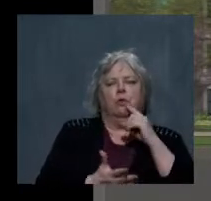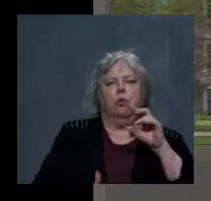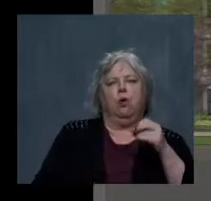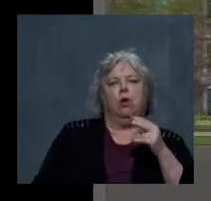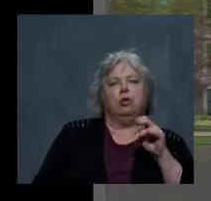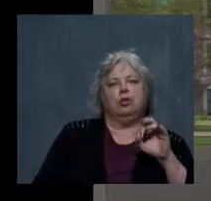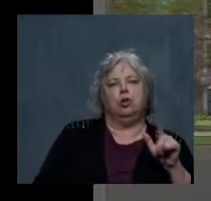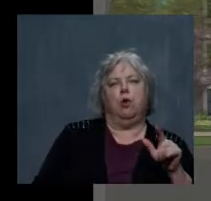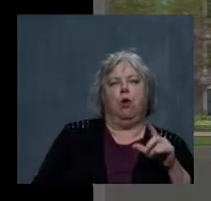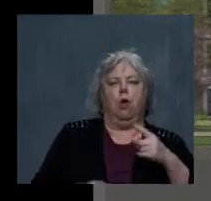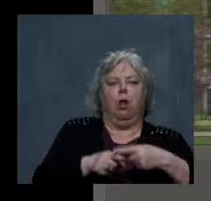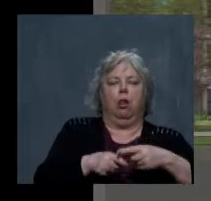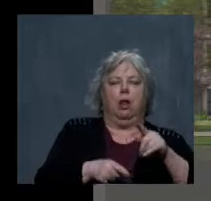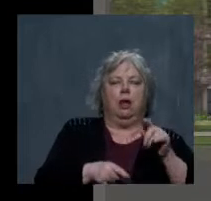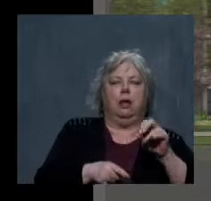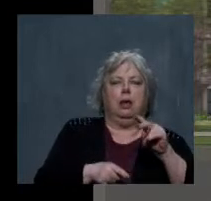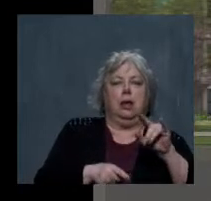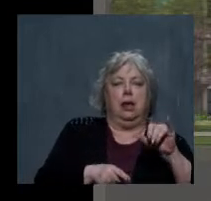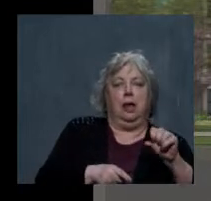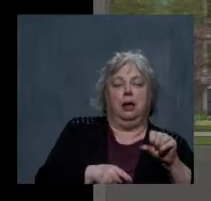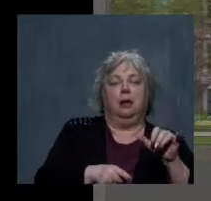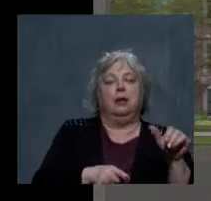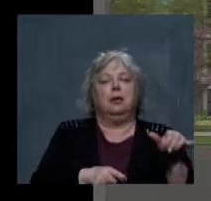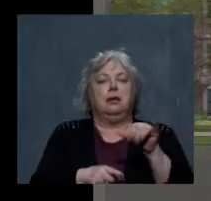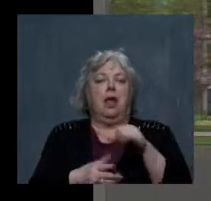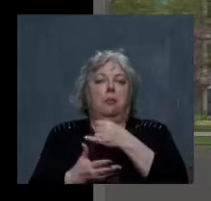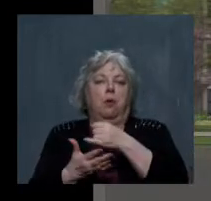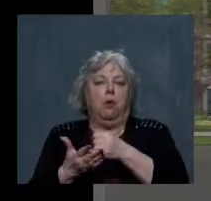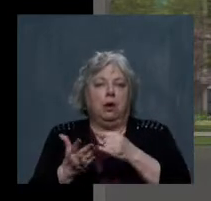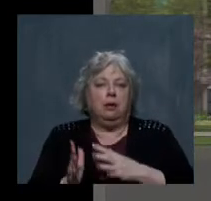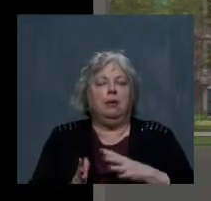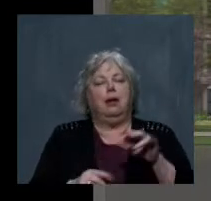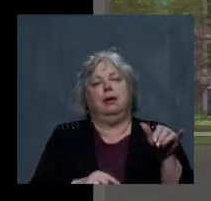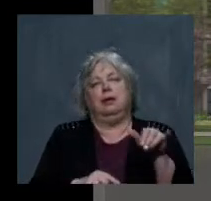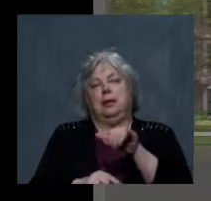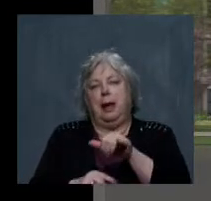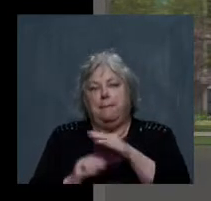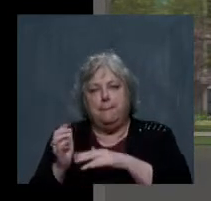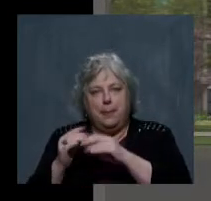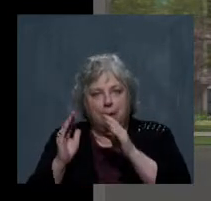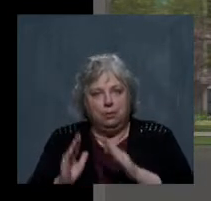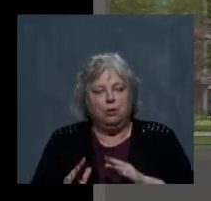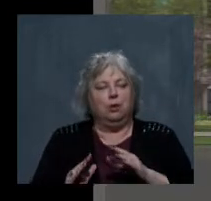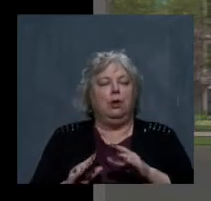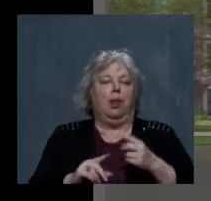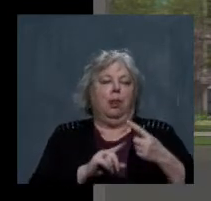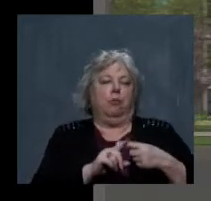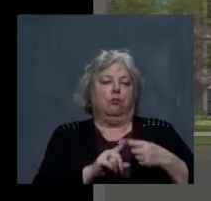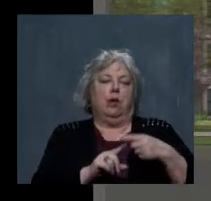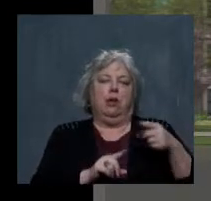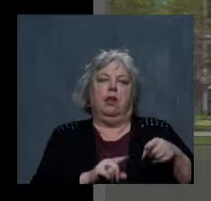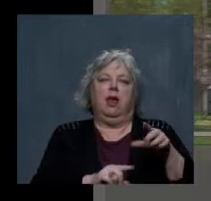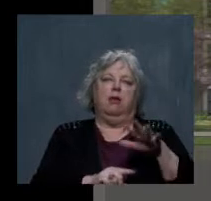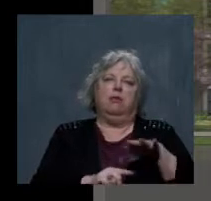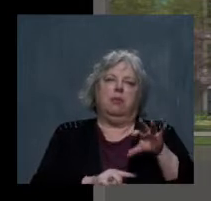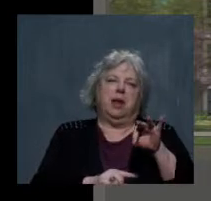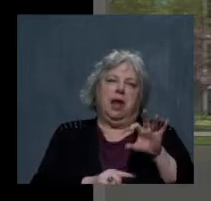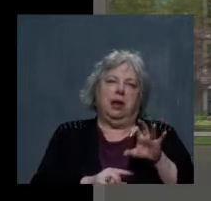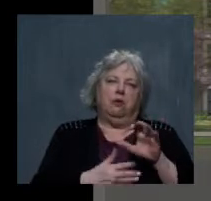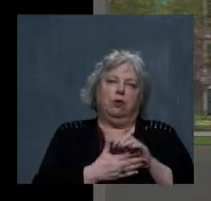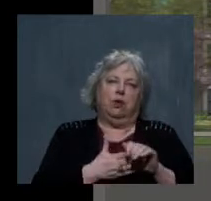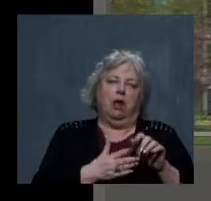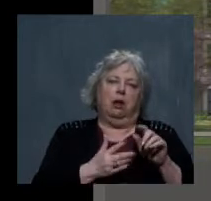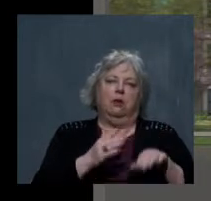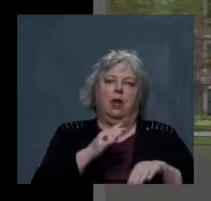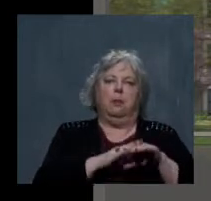Chenal and Canis. We have the same architect, same probably the same builder. The rents down there are going to be from $900 to